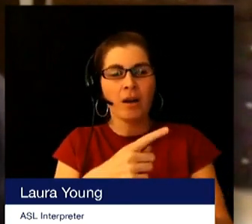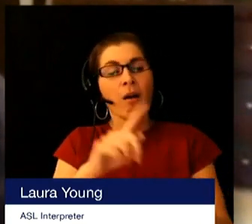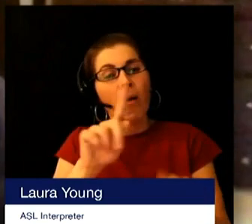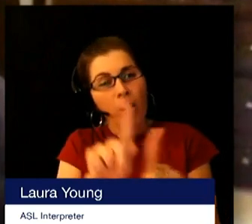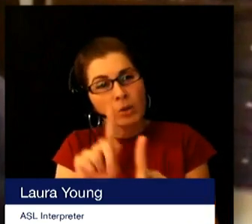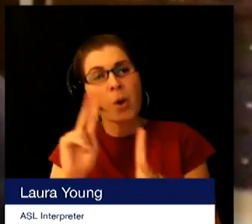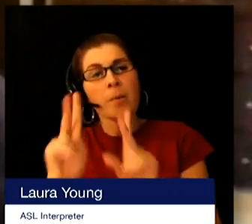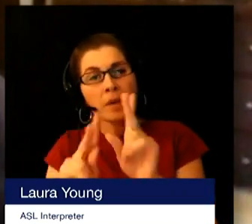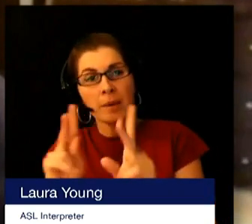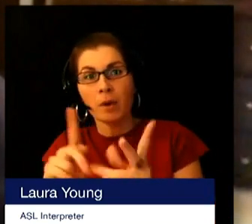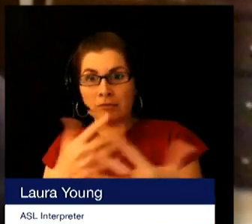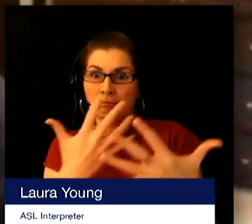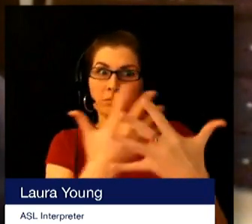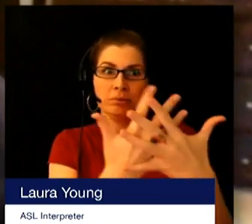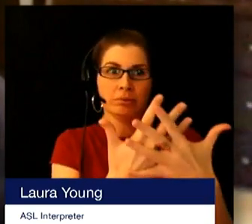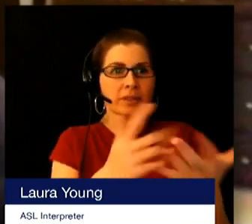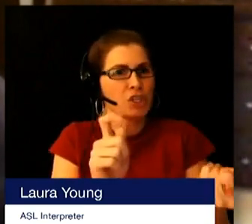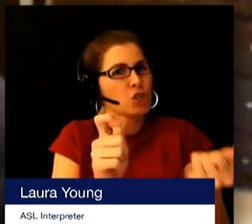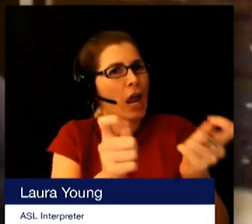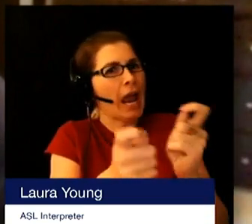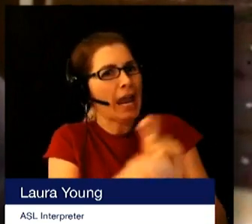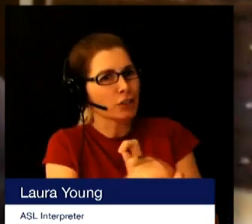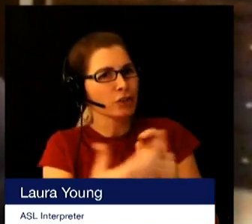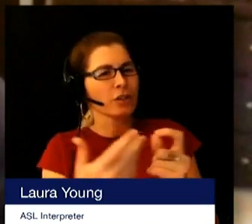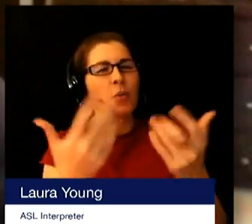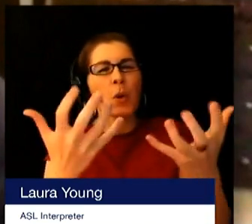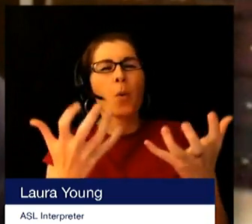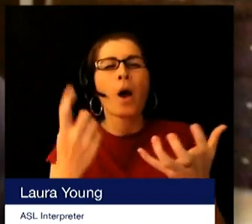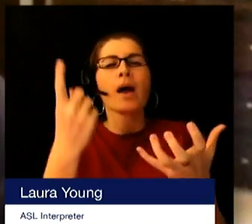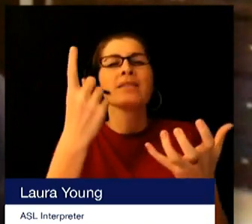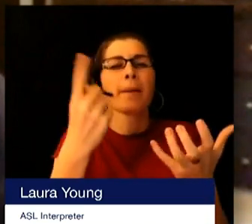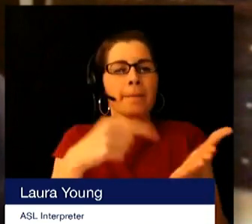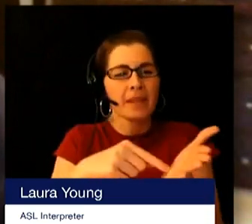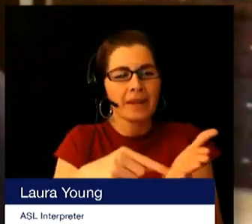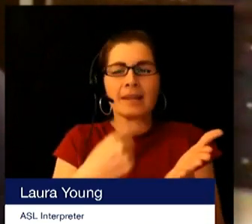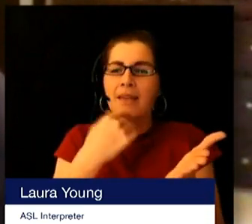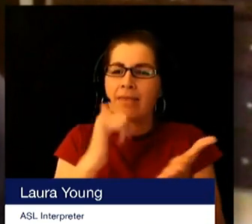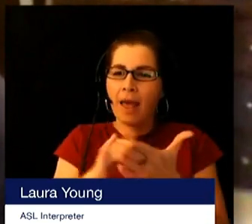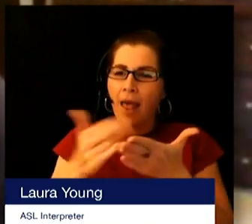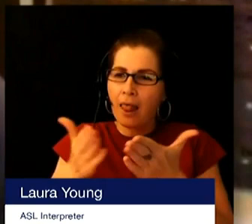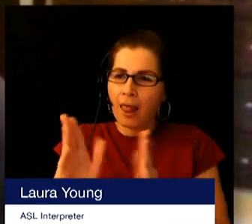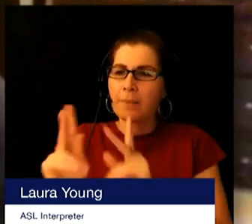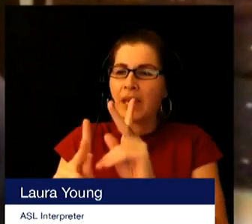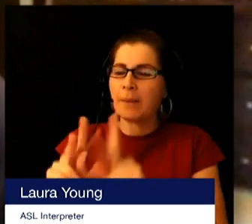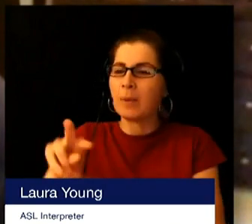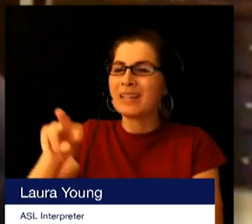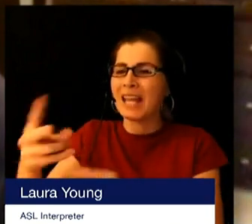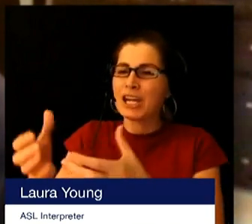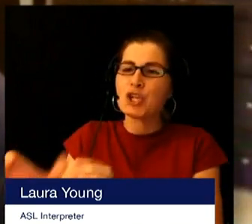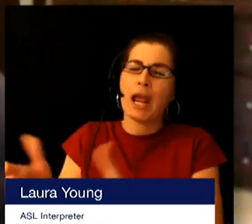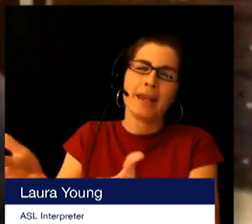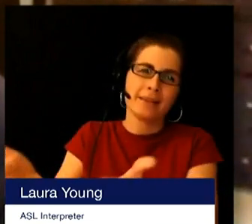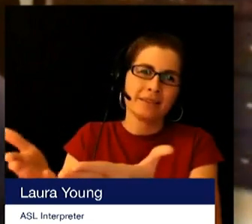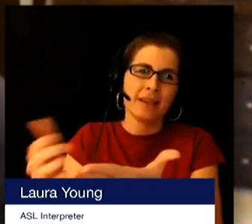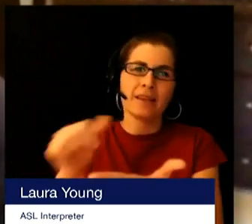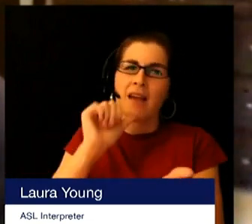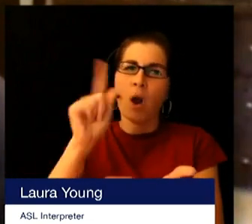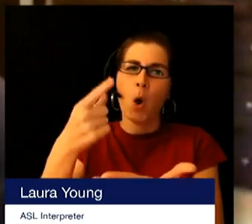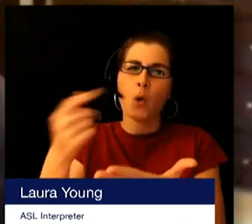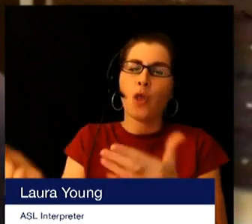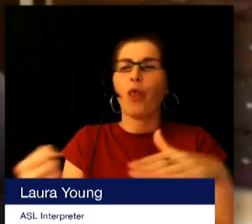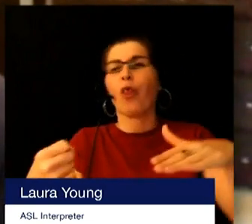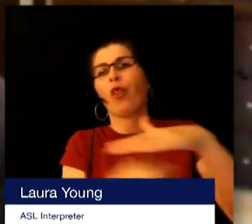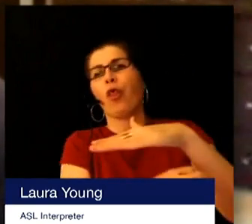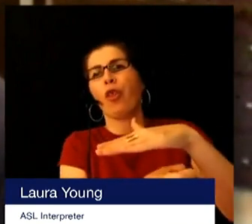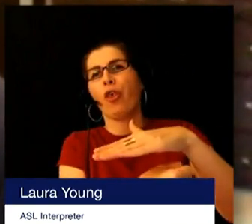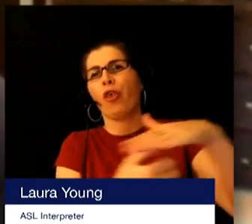to have a mechanism that allows us to take a second look at somebody's sentence and give people second chances and not just throw them away.